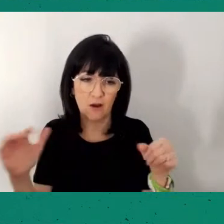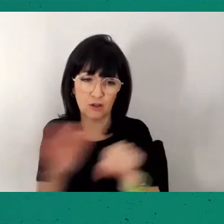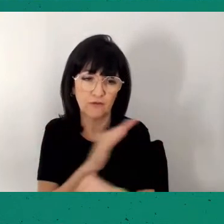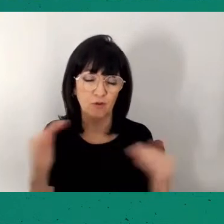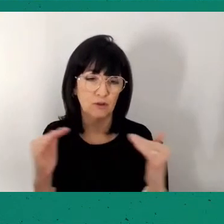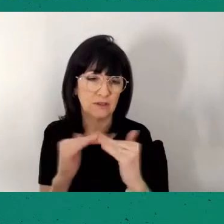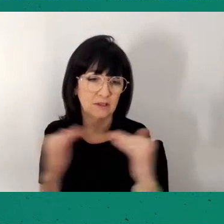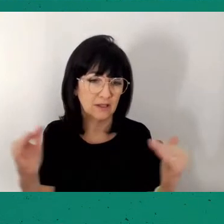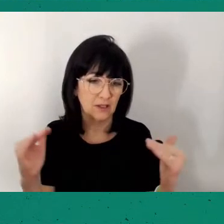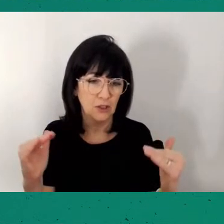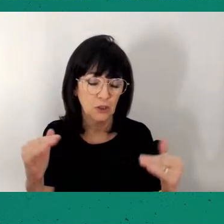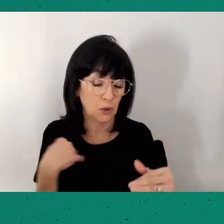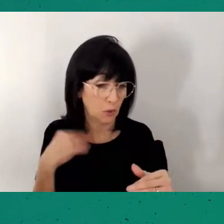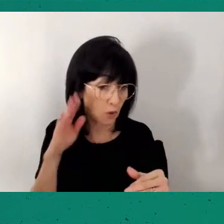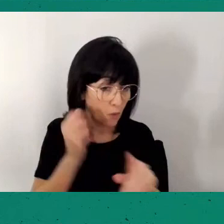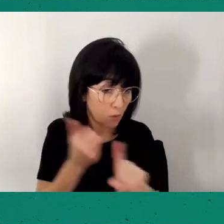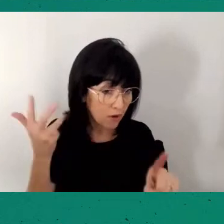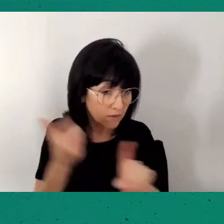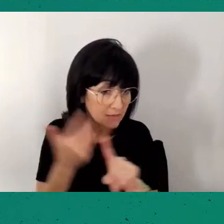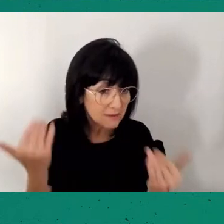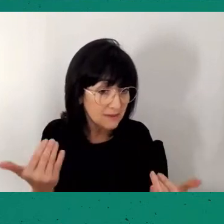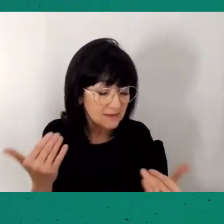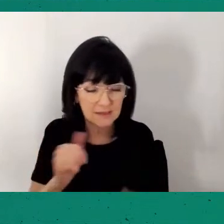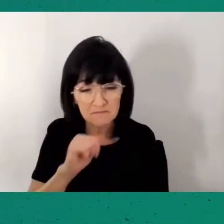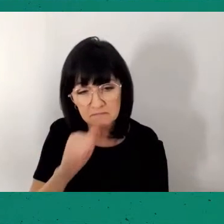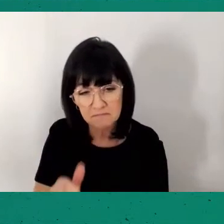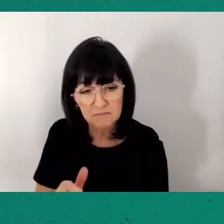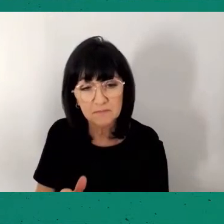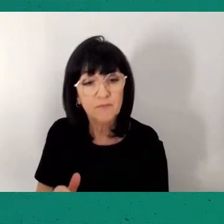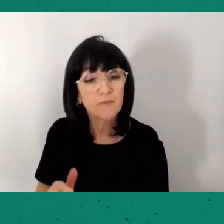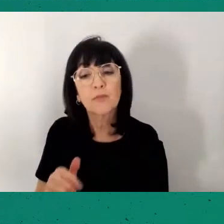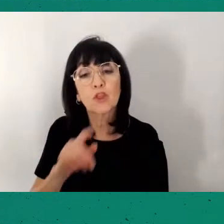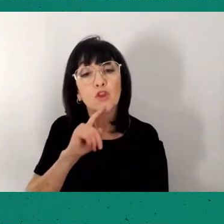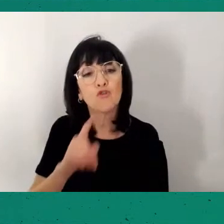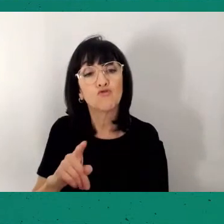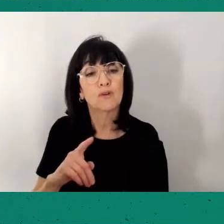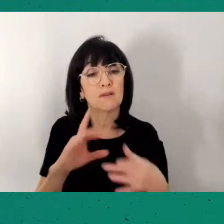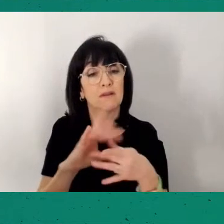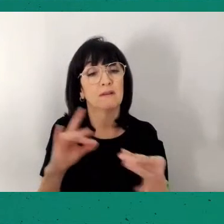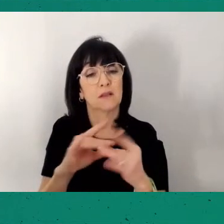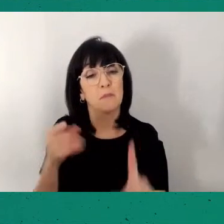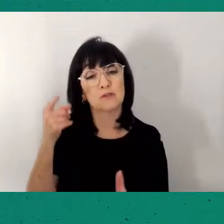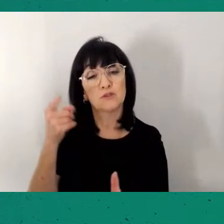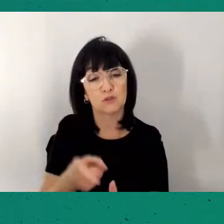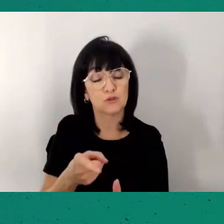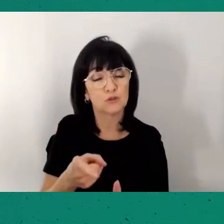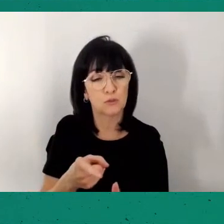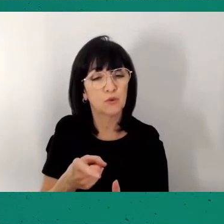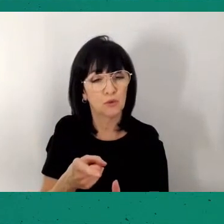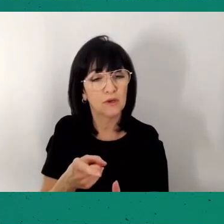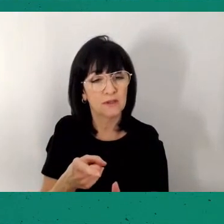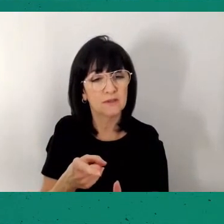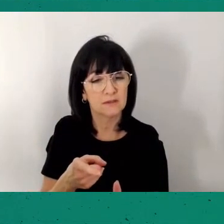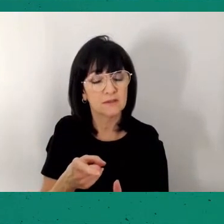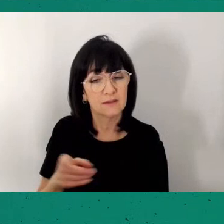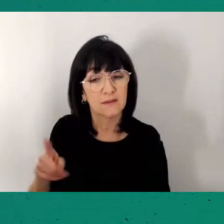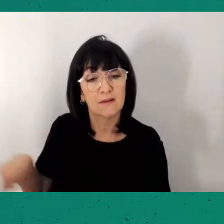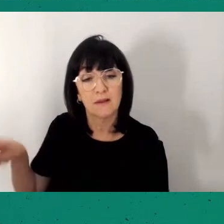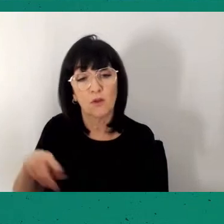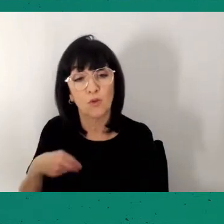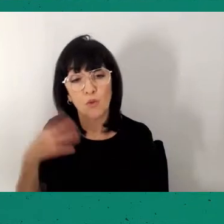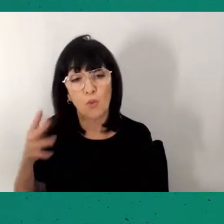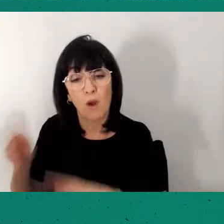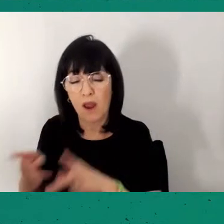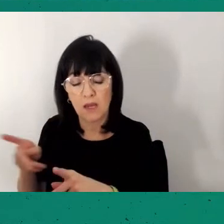go into all of that, but the message to all of us was that they really didn't intend to educate us, but